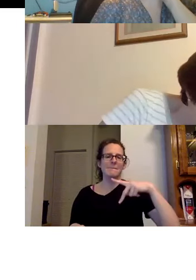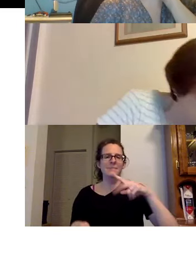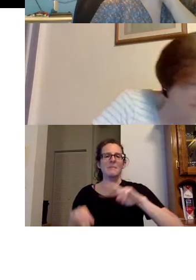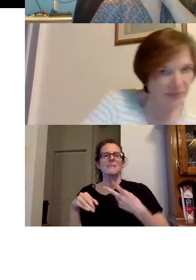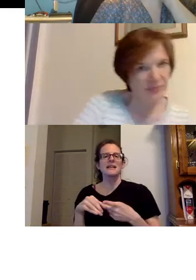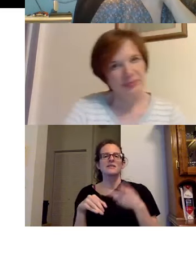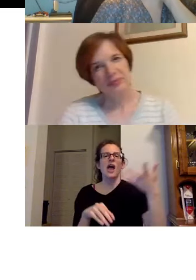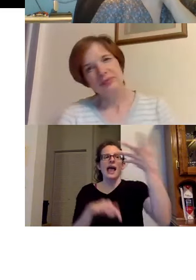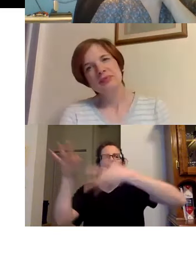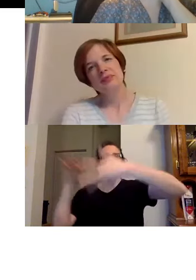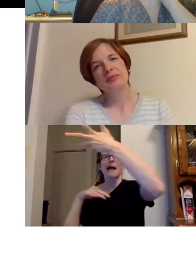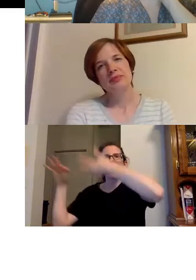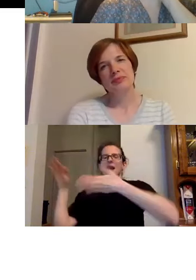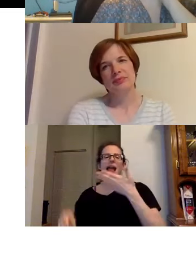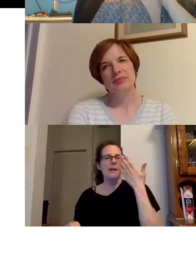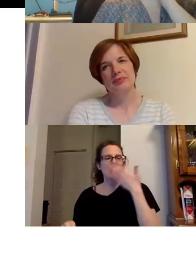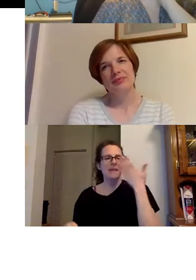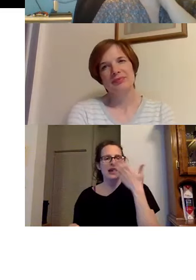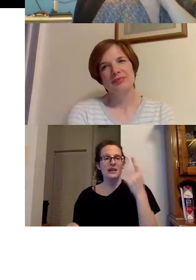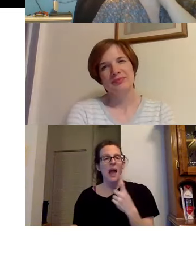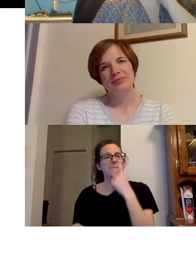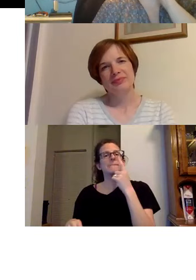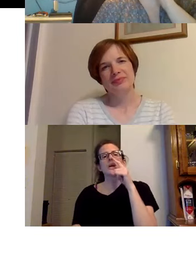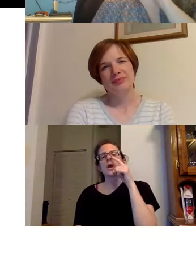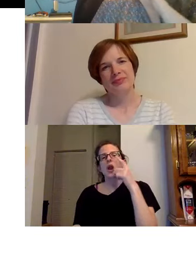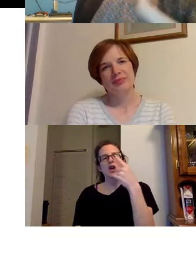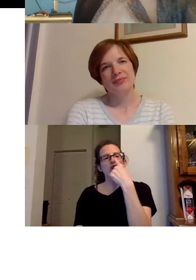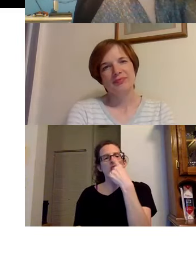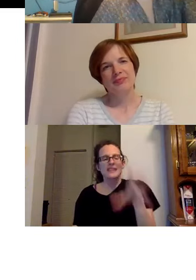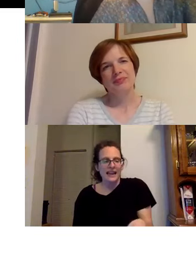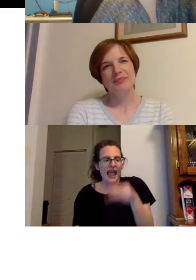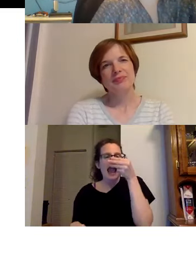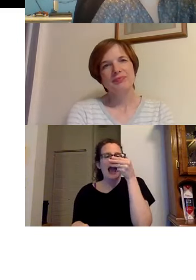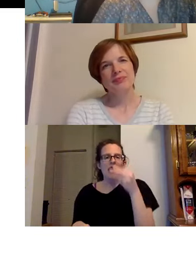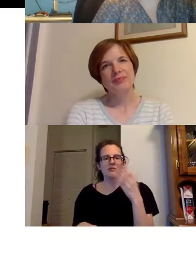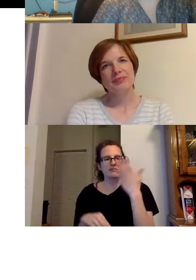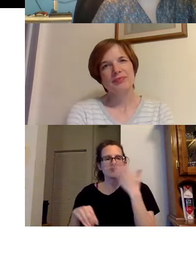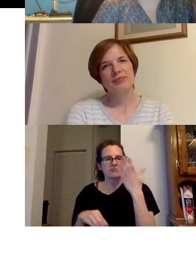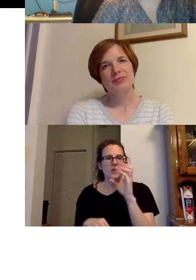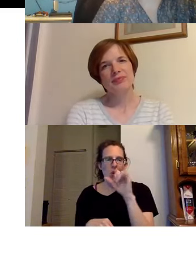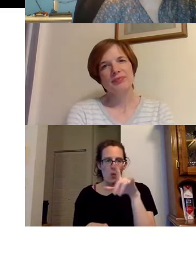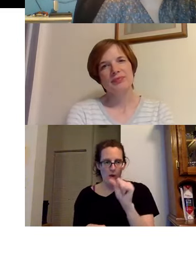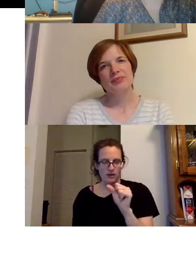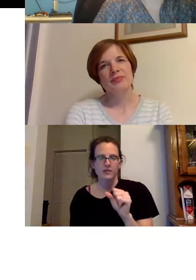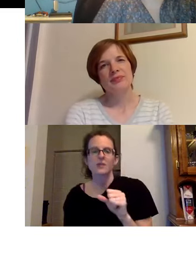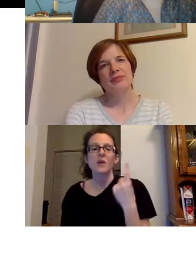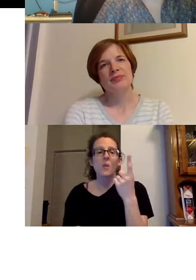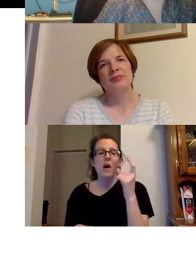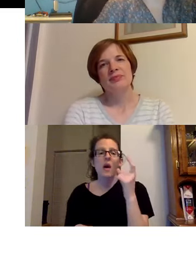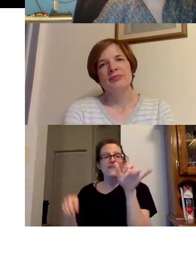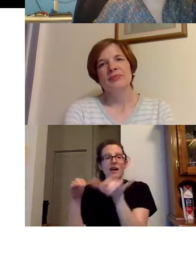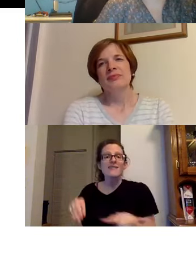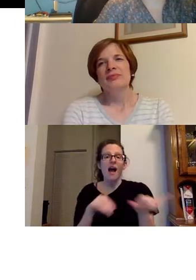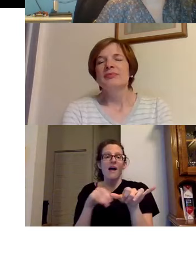use. Up means up our nose, inhaling the oils. So one of the most common ways to use